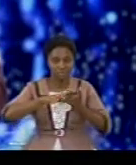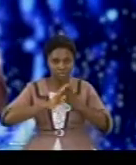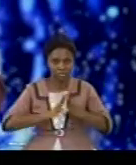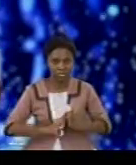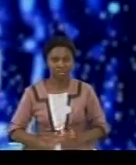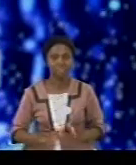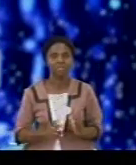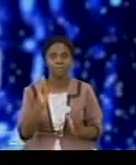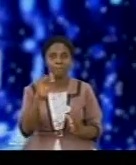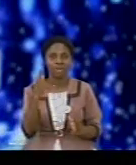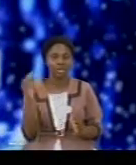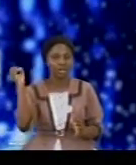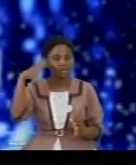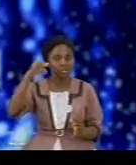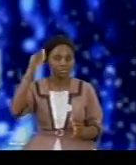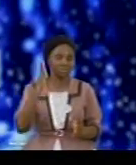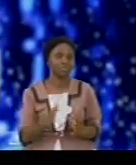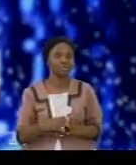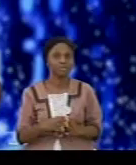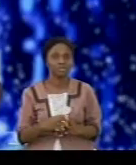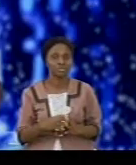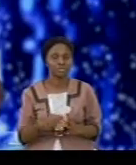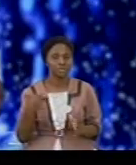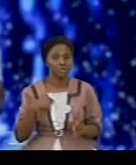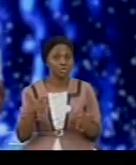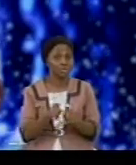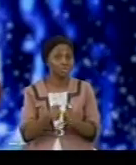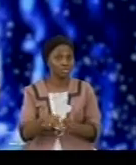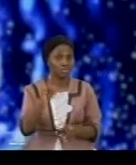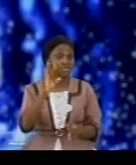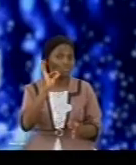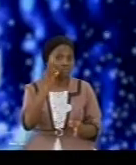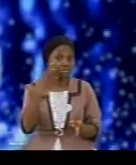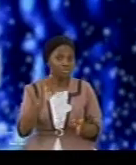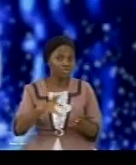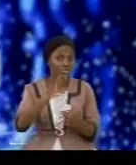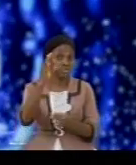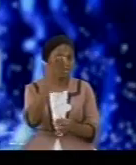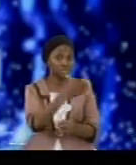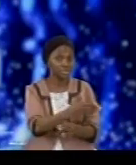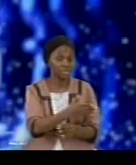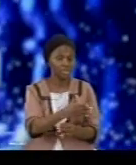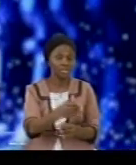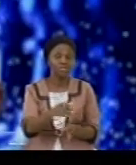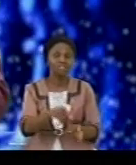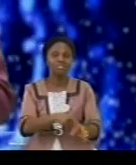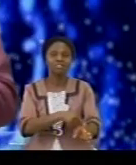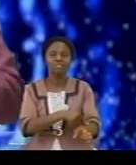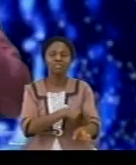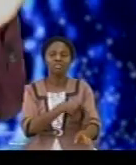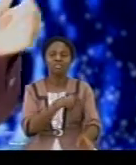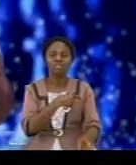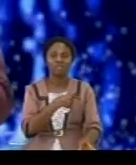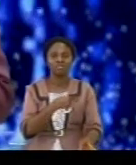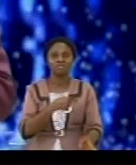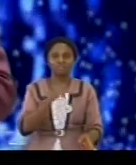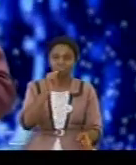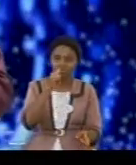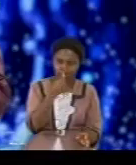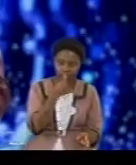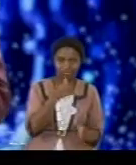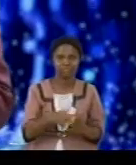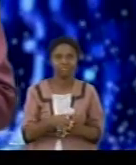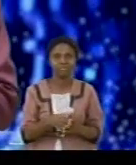see the fruit of the Spirit there is long-suffering, love, patience, forbearance, endurance in all things, and